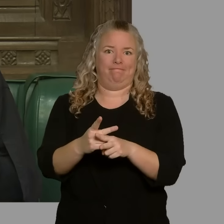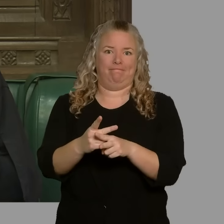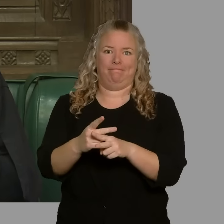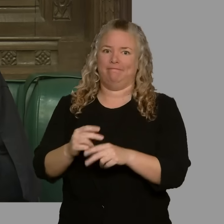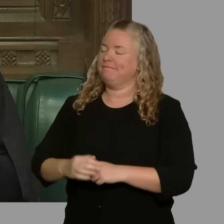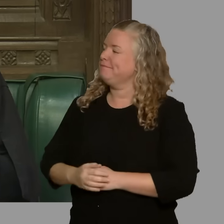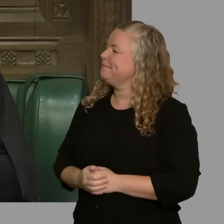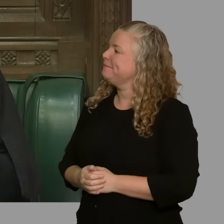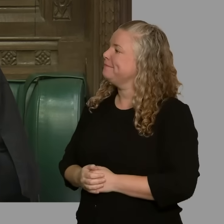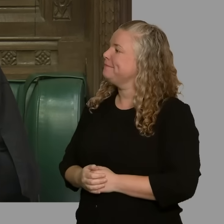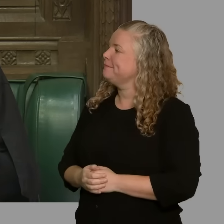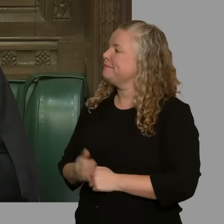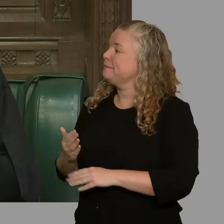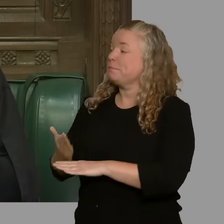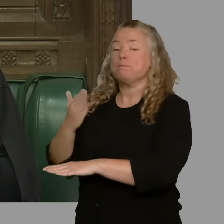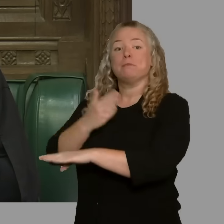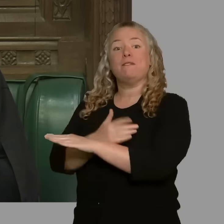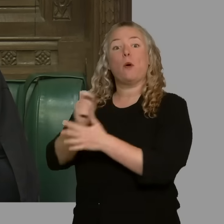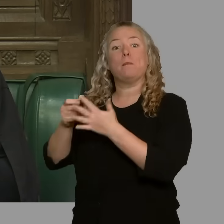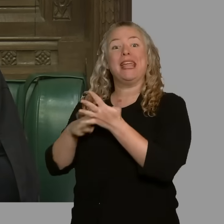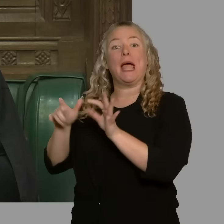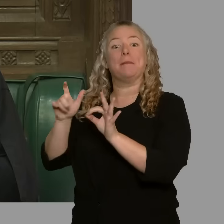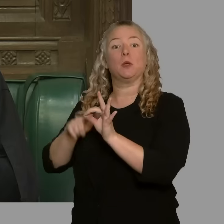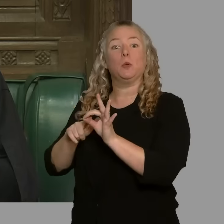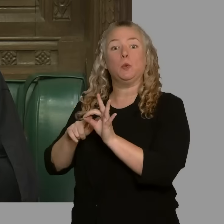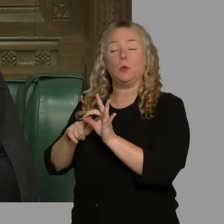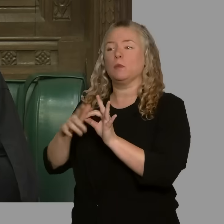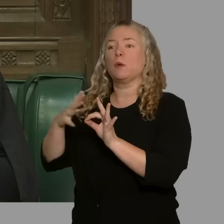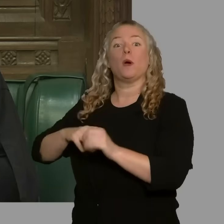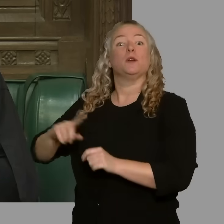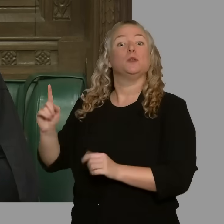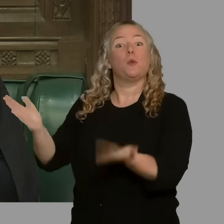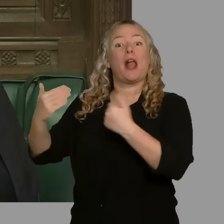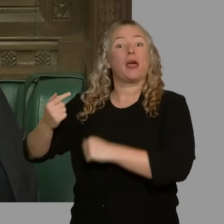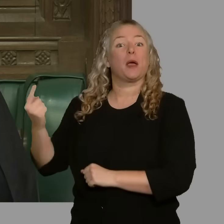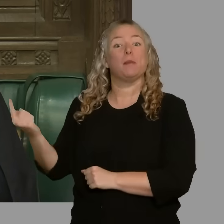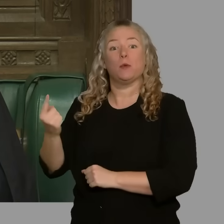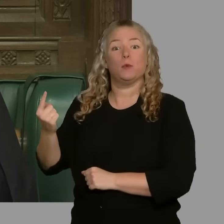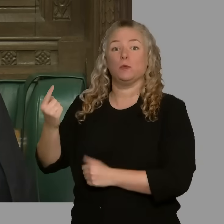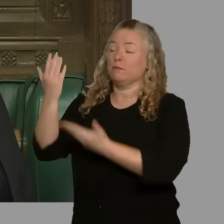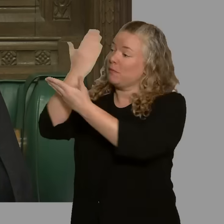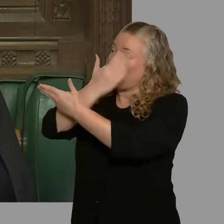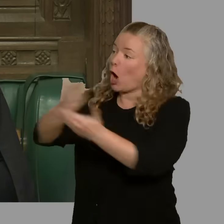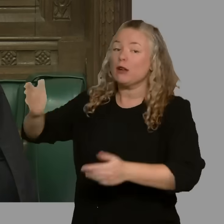Fiji and the Chairman of the Parliament of Ukraine.